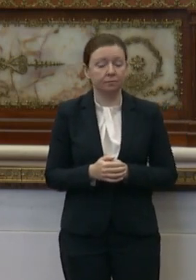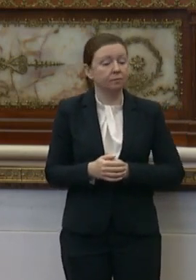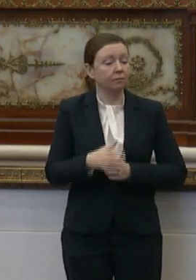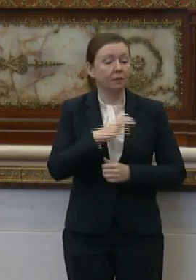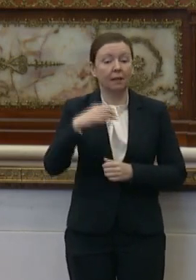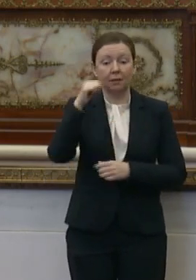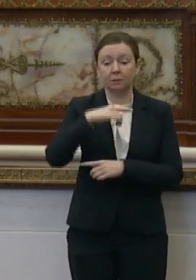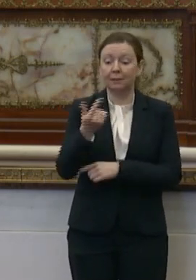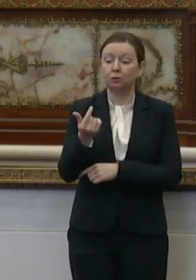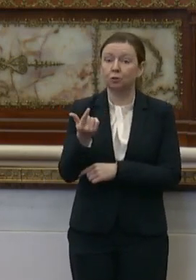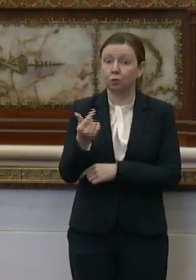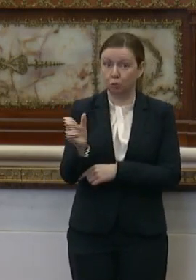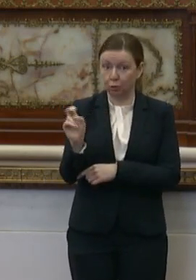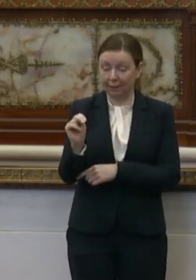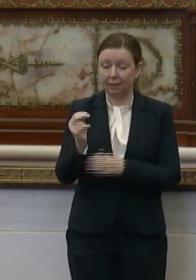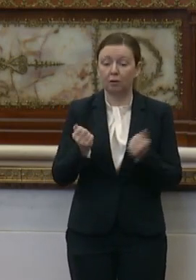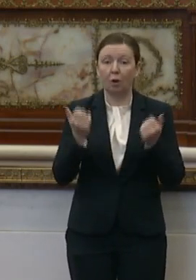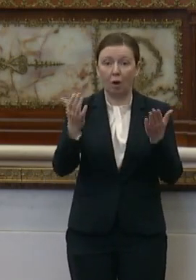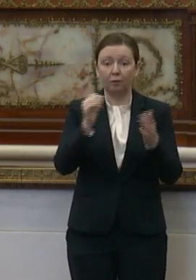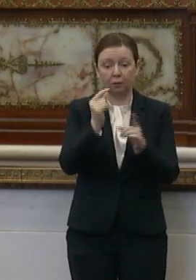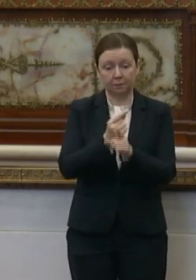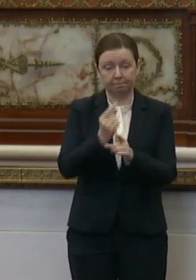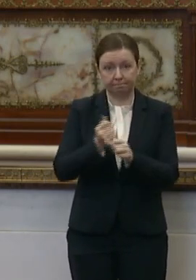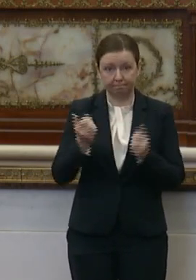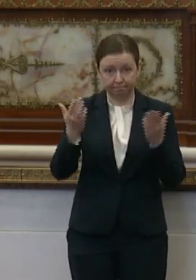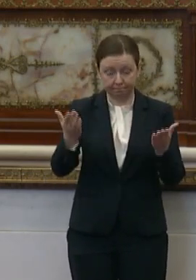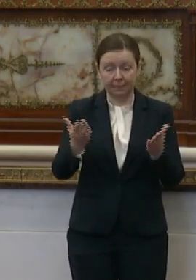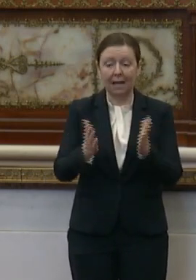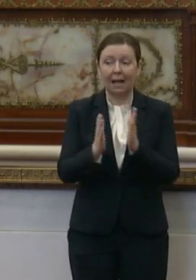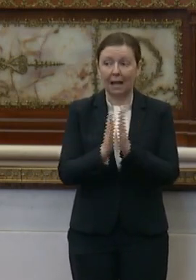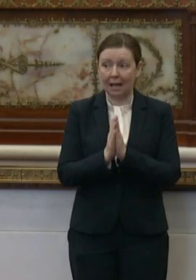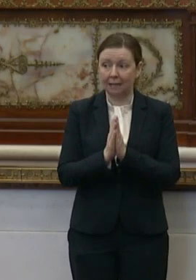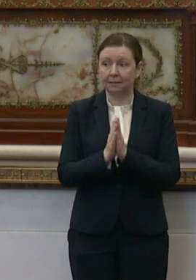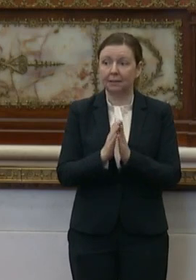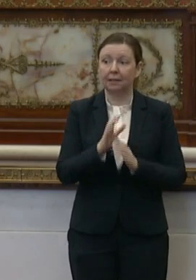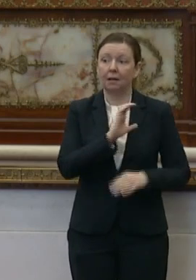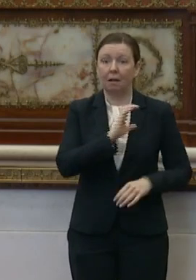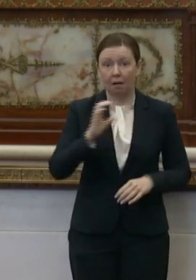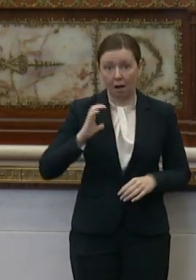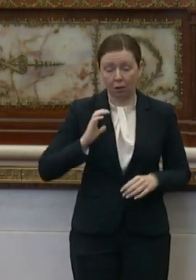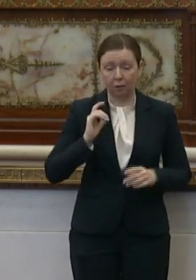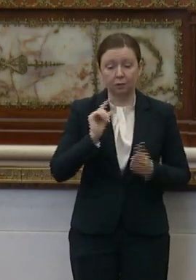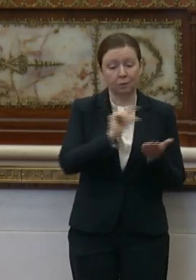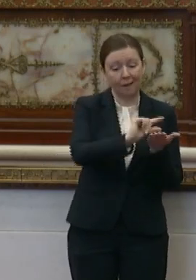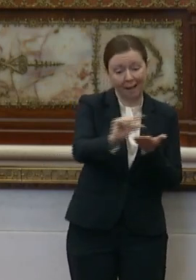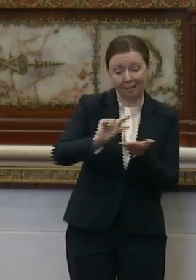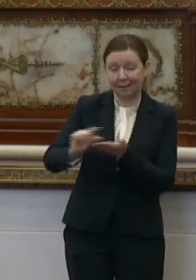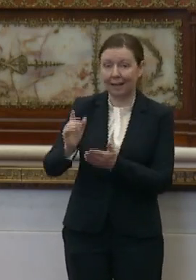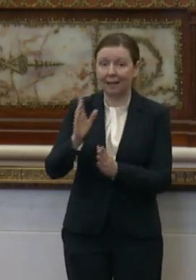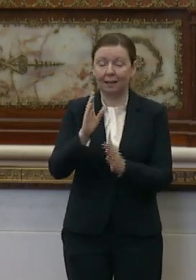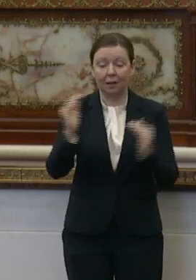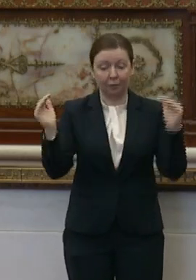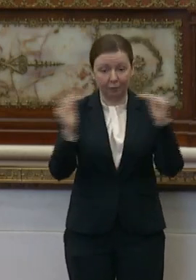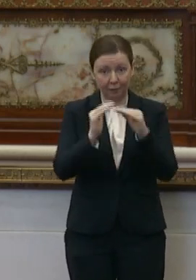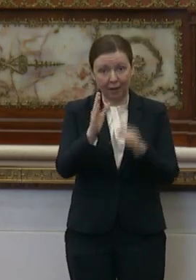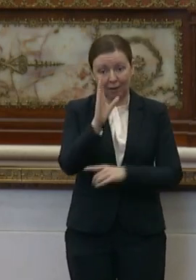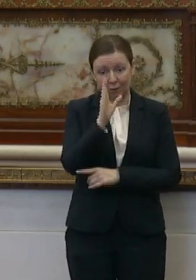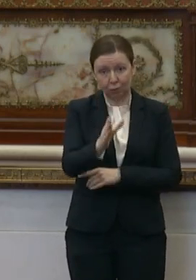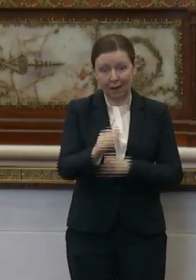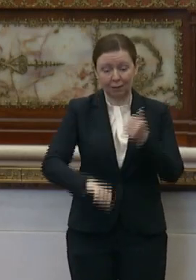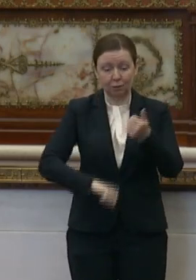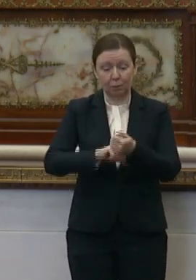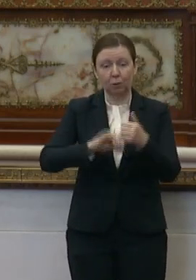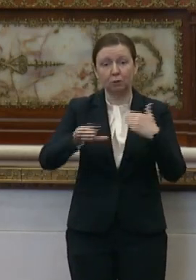Councilman Green offers a non-privileged resolution calling upon the Congress to allocate fair and direct federal support to all of